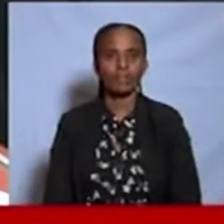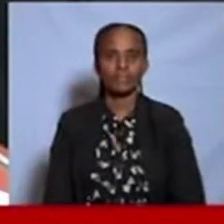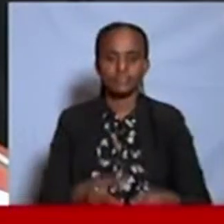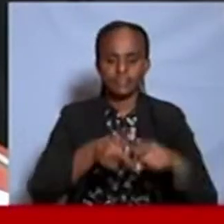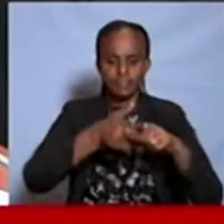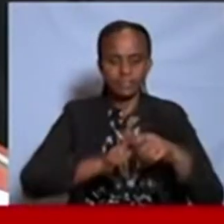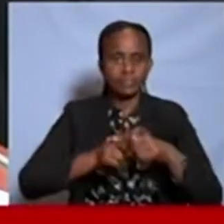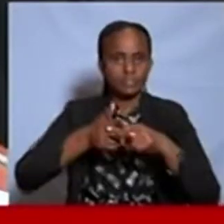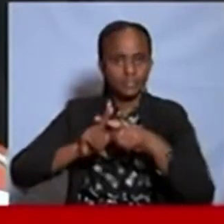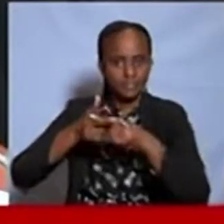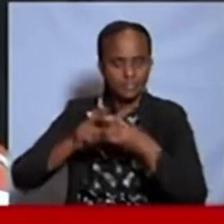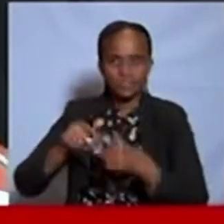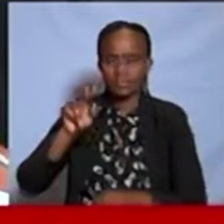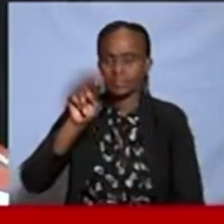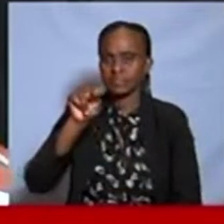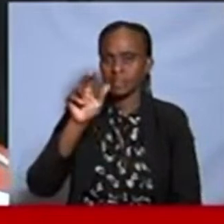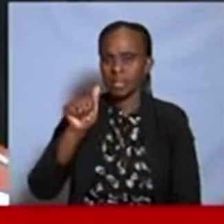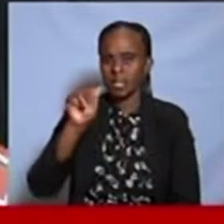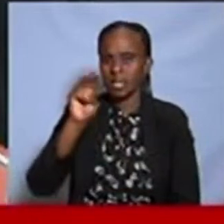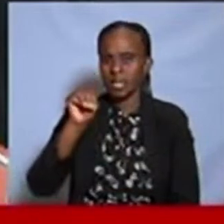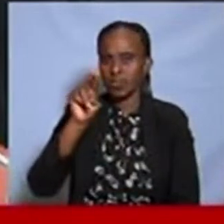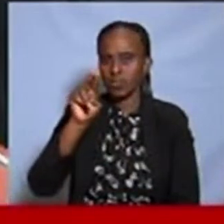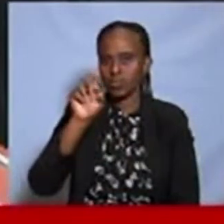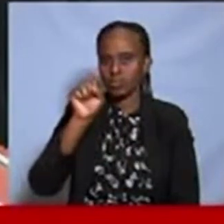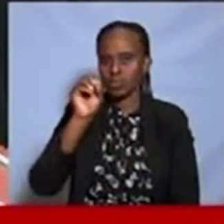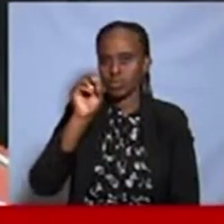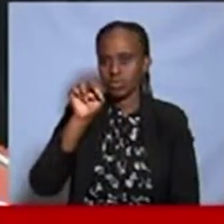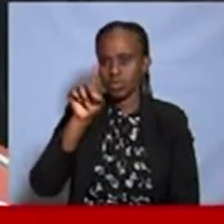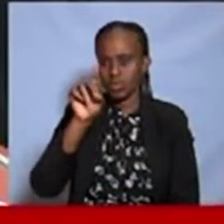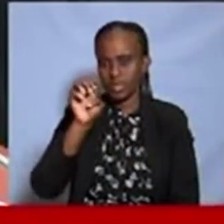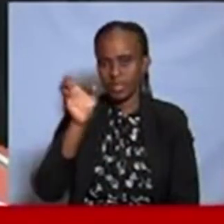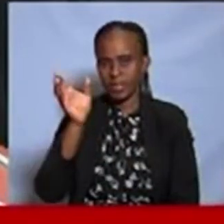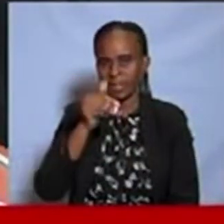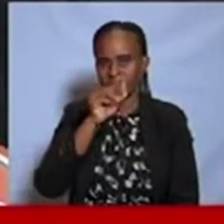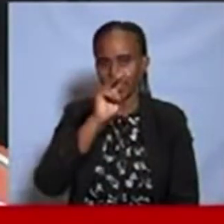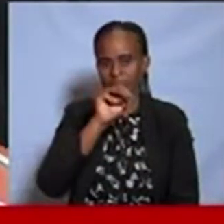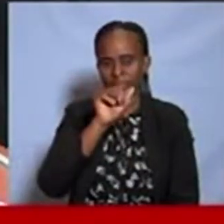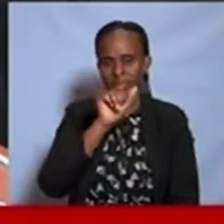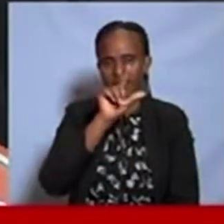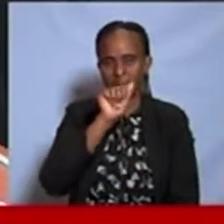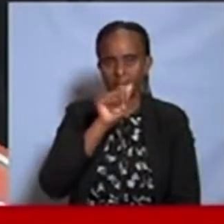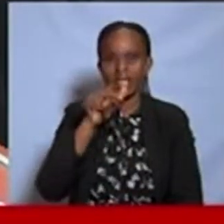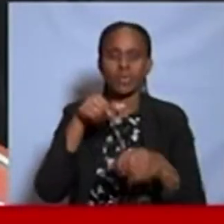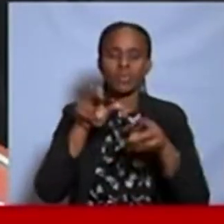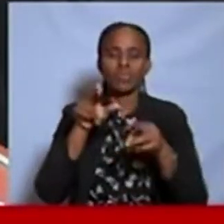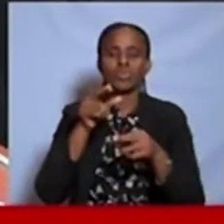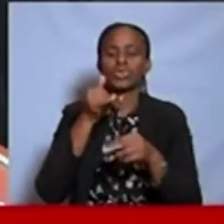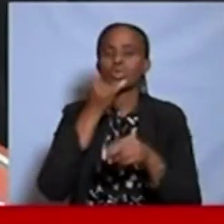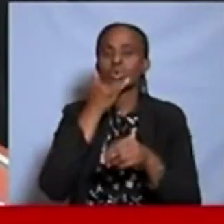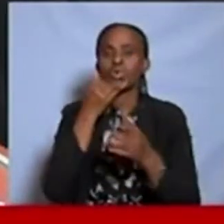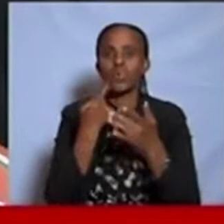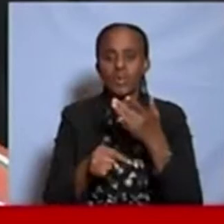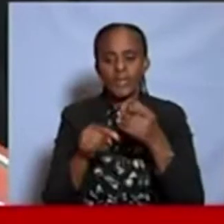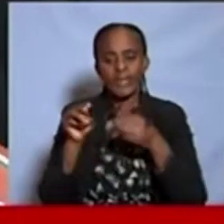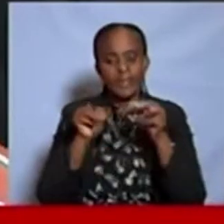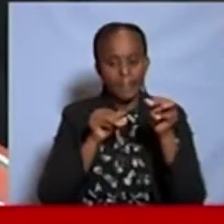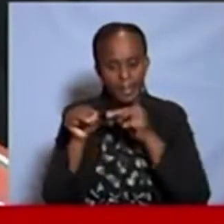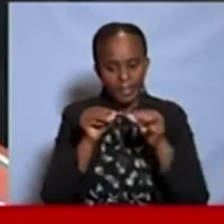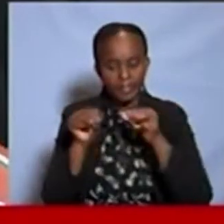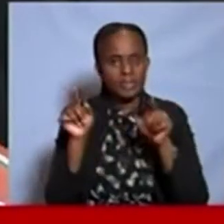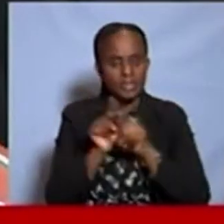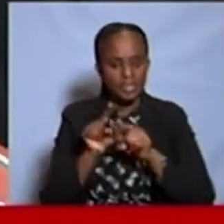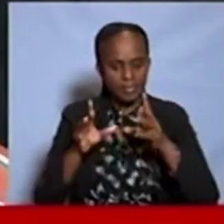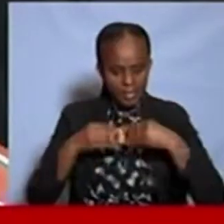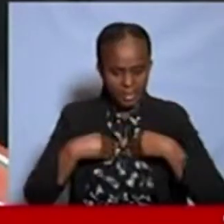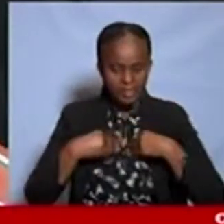Maintenance of Namsonde Mara Road. Cause of query. Management acknowledges and accepts